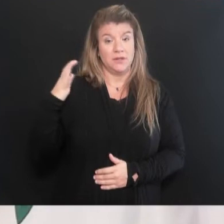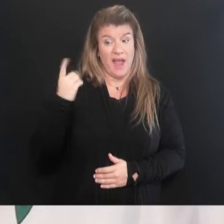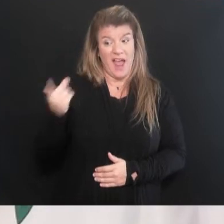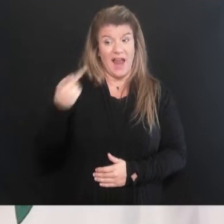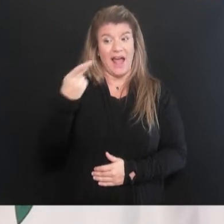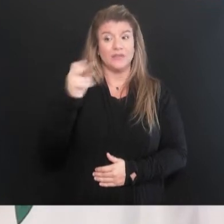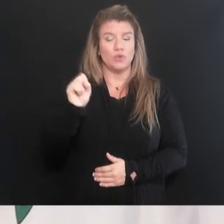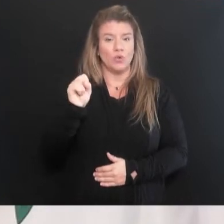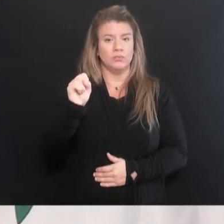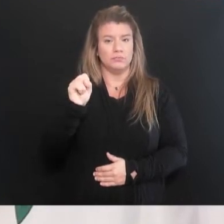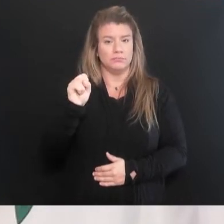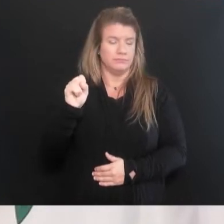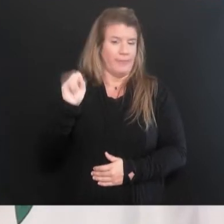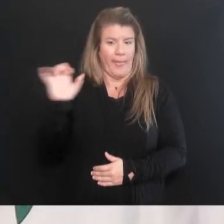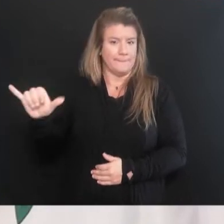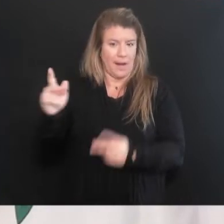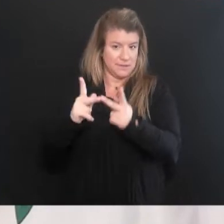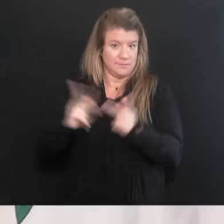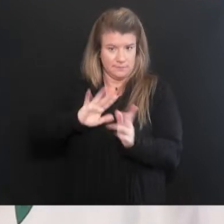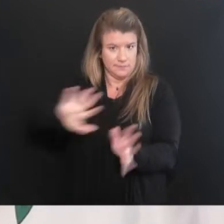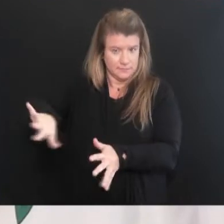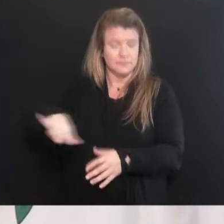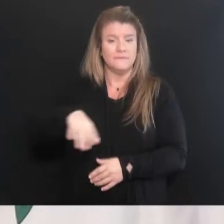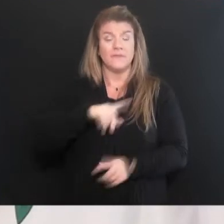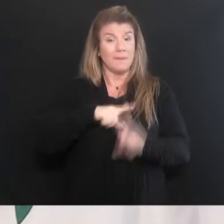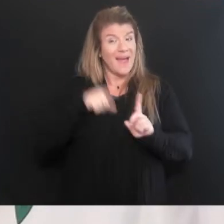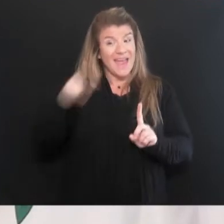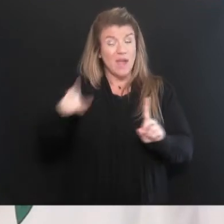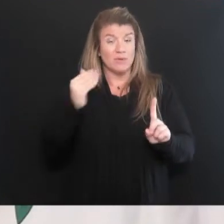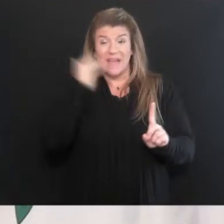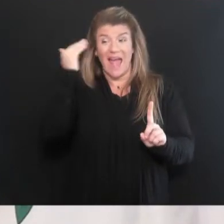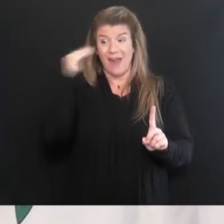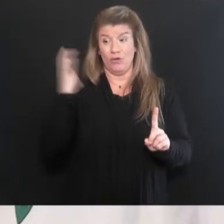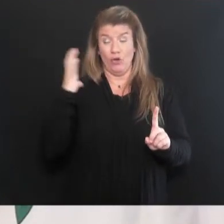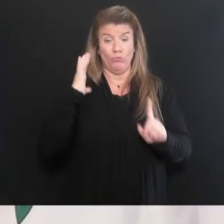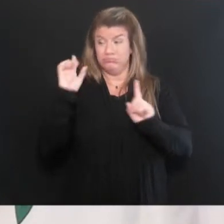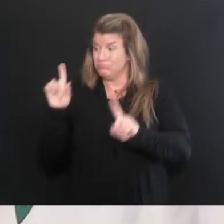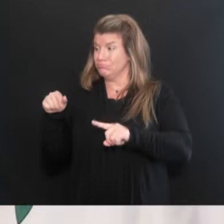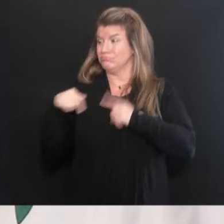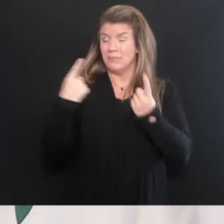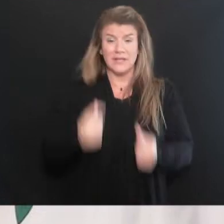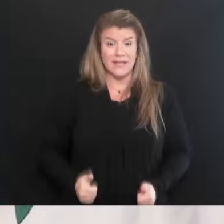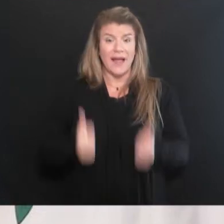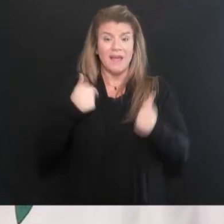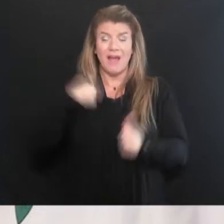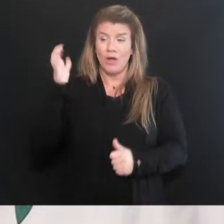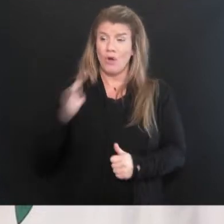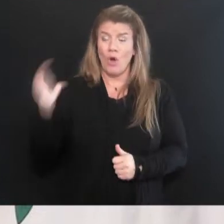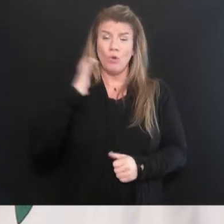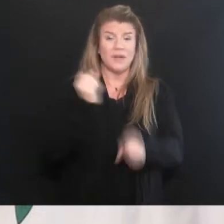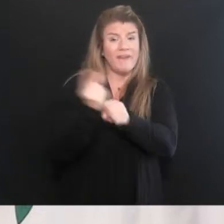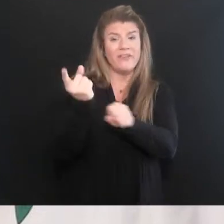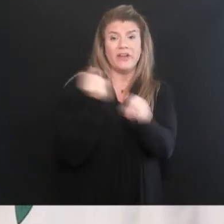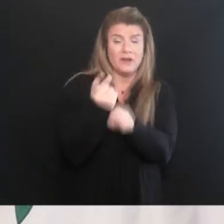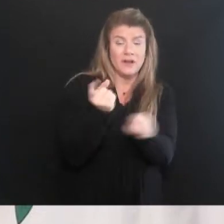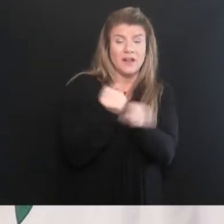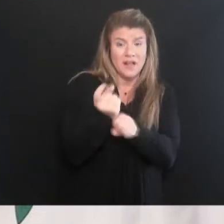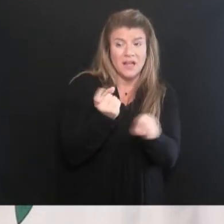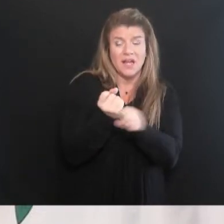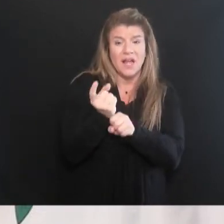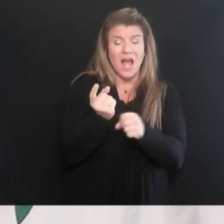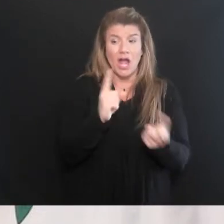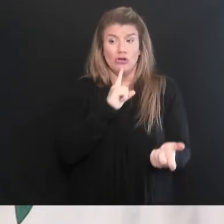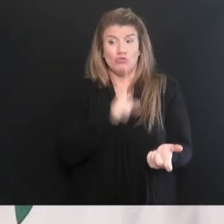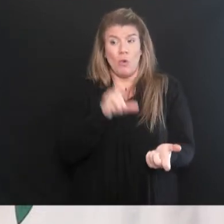school wherever he coached. He said, I've done it all my life. And he said, really and truly, it really